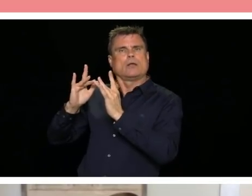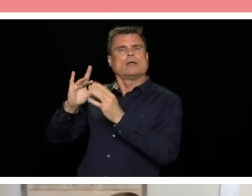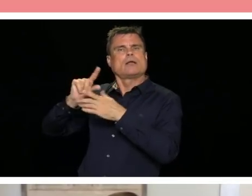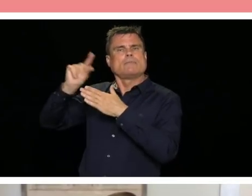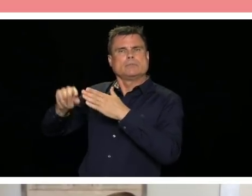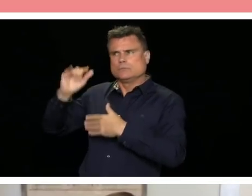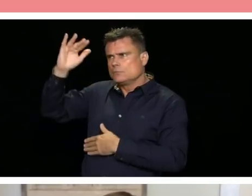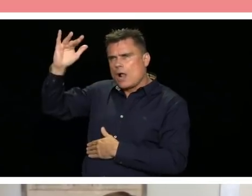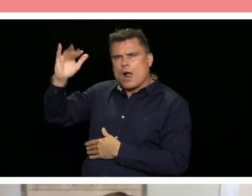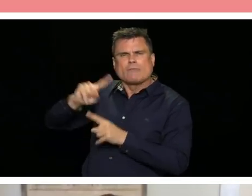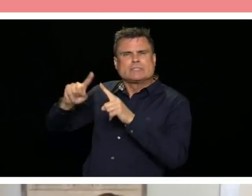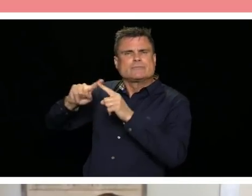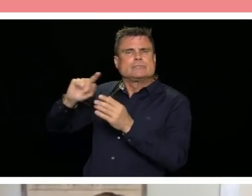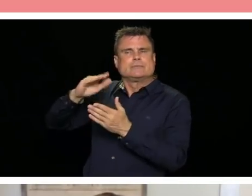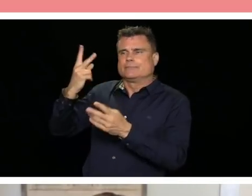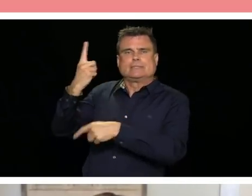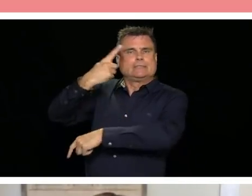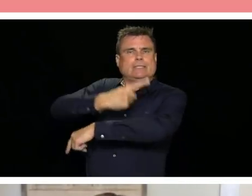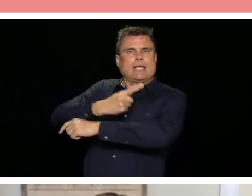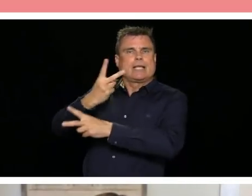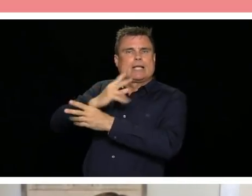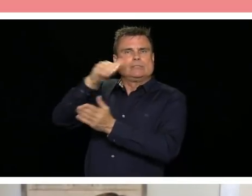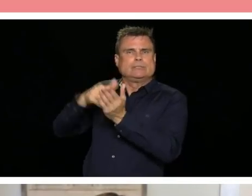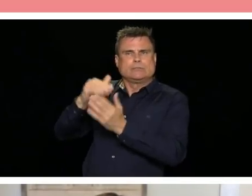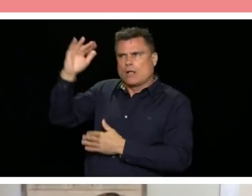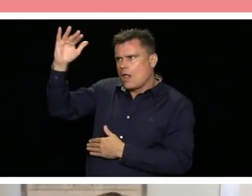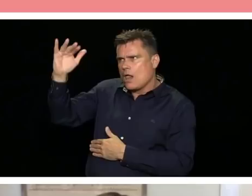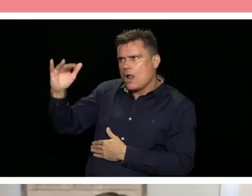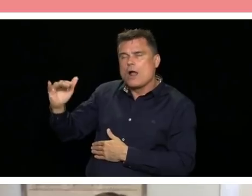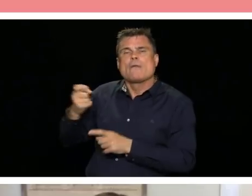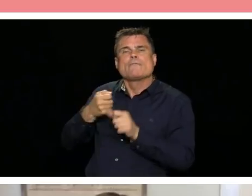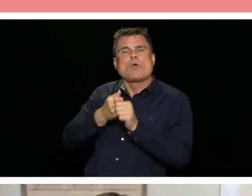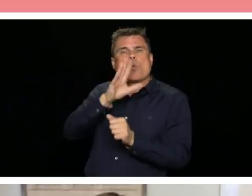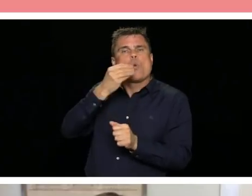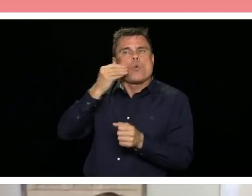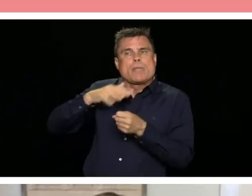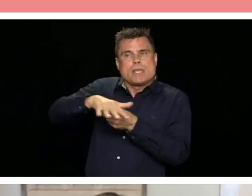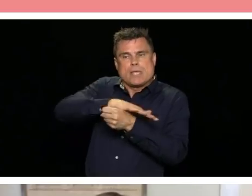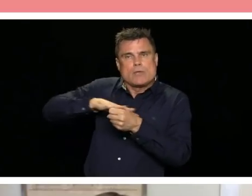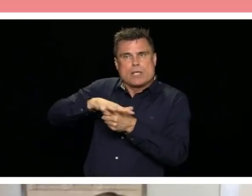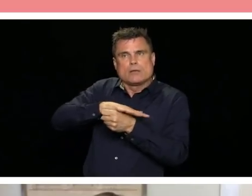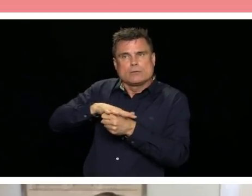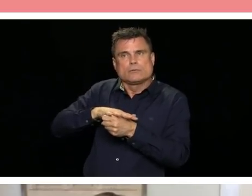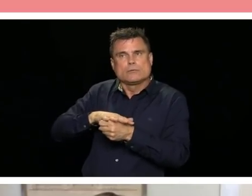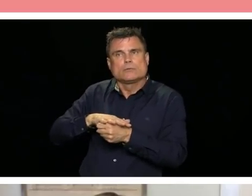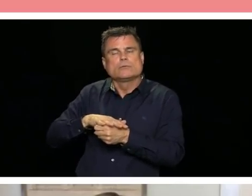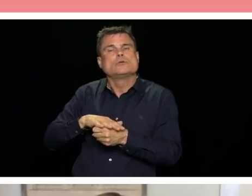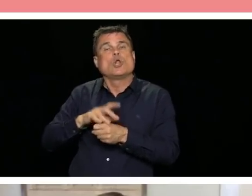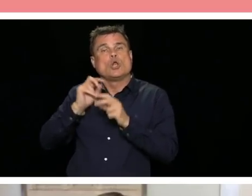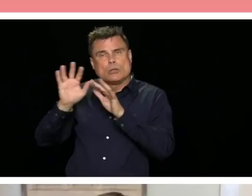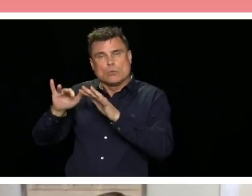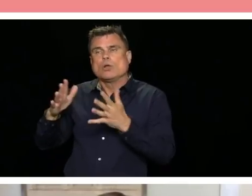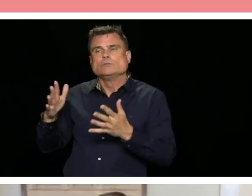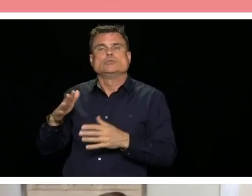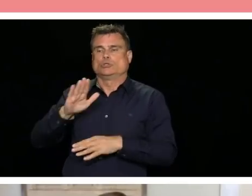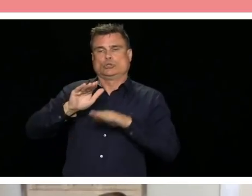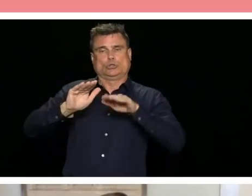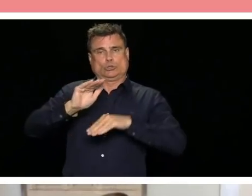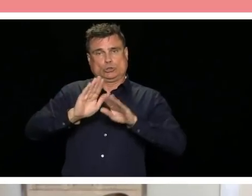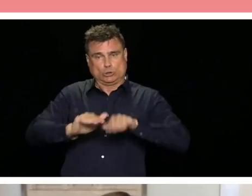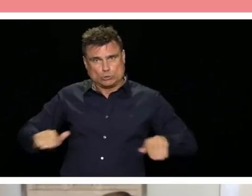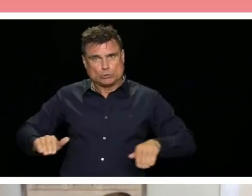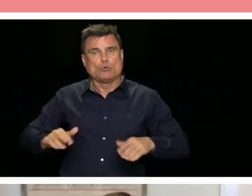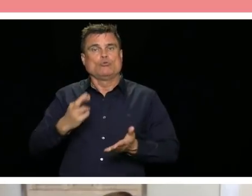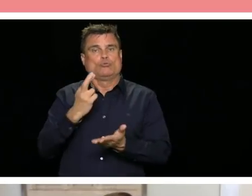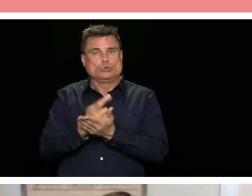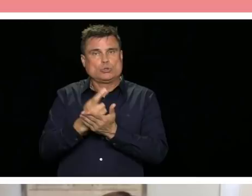center and the providers together to find the best solution among the families. We know this is an interesting time. It is a transition. We are